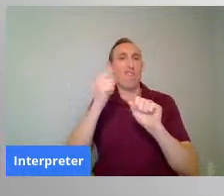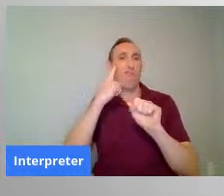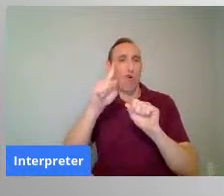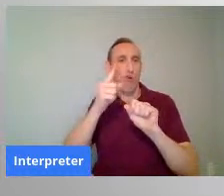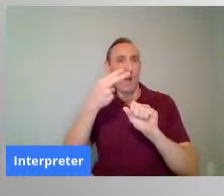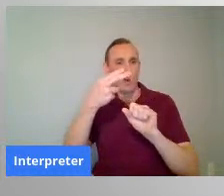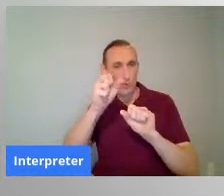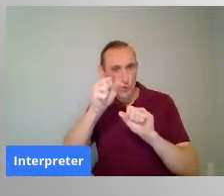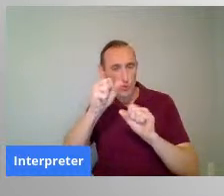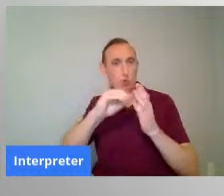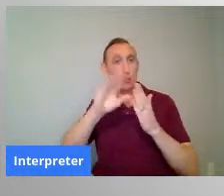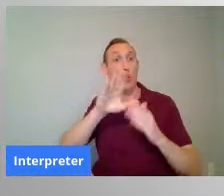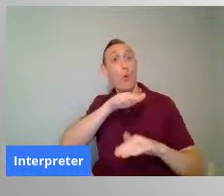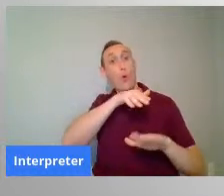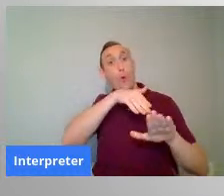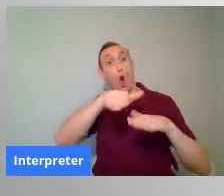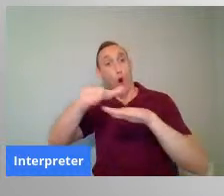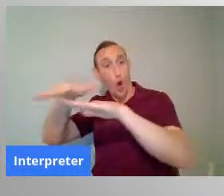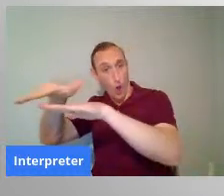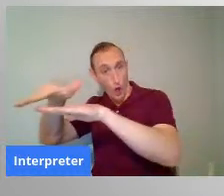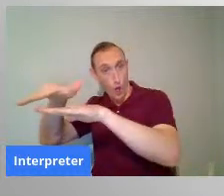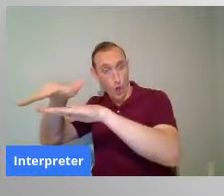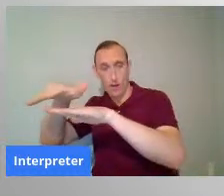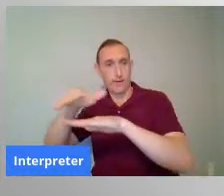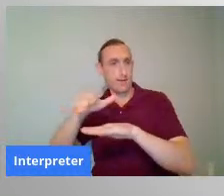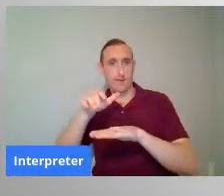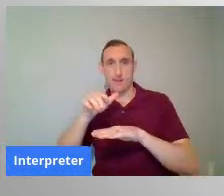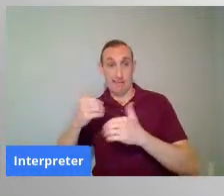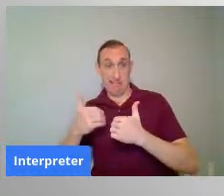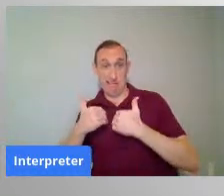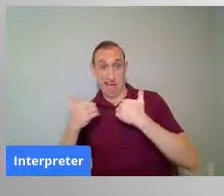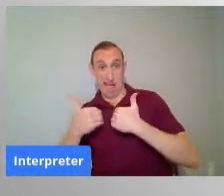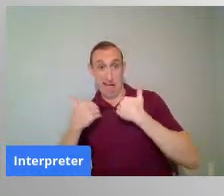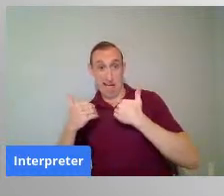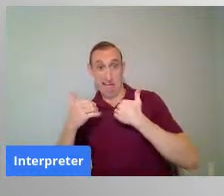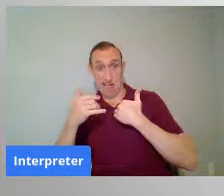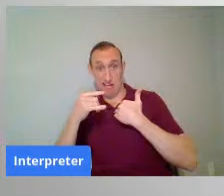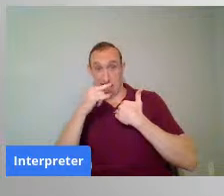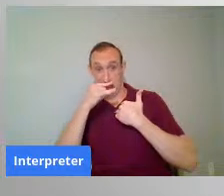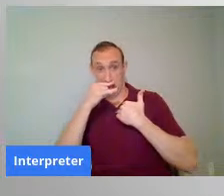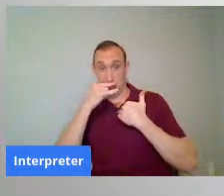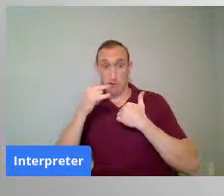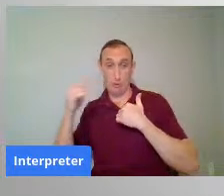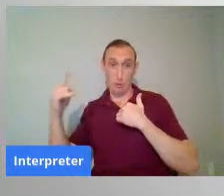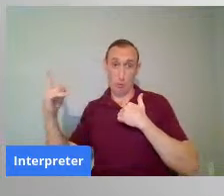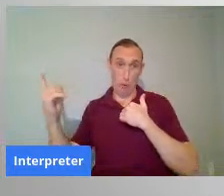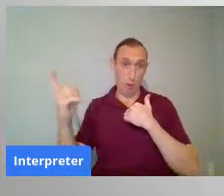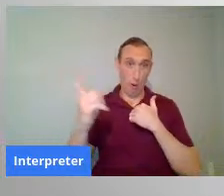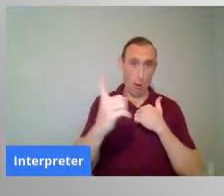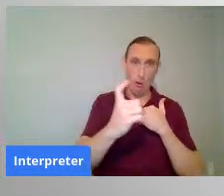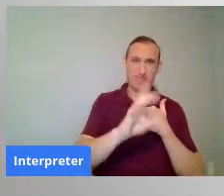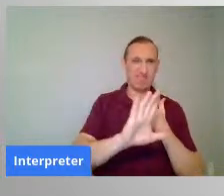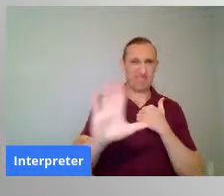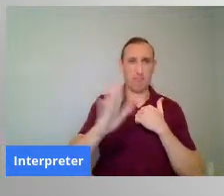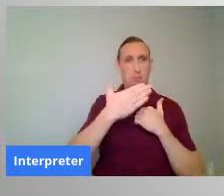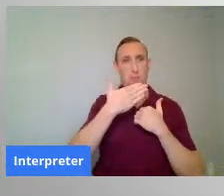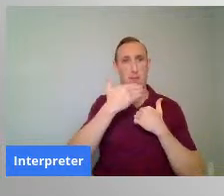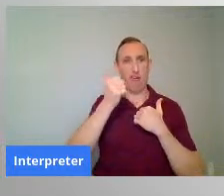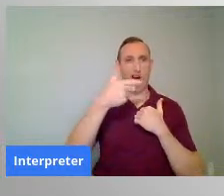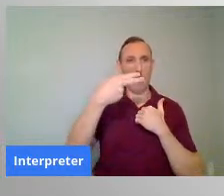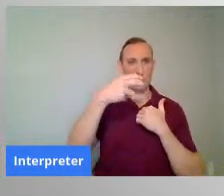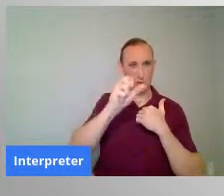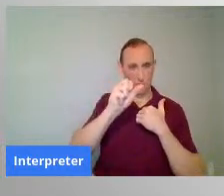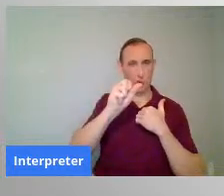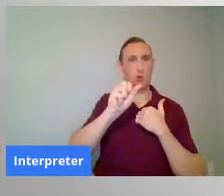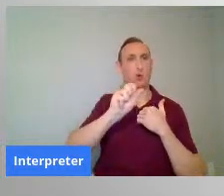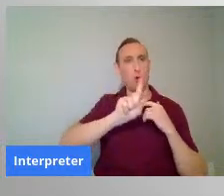to them than for our little ones to have to walk over to early learning. So I see. Thank